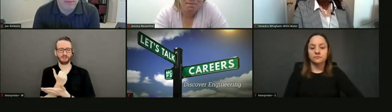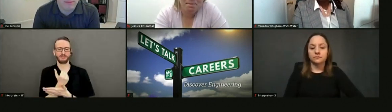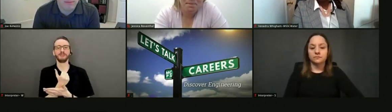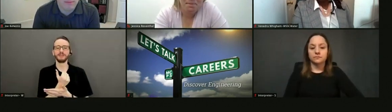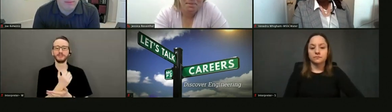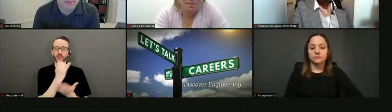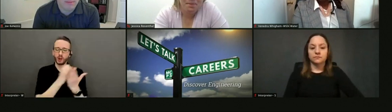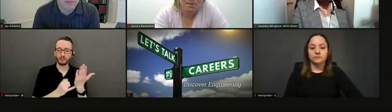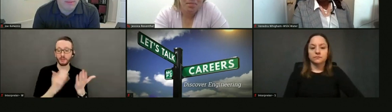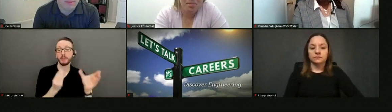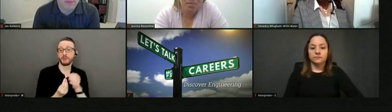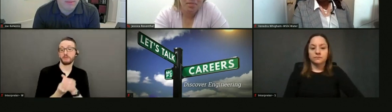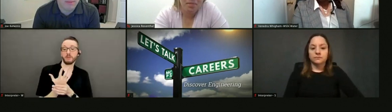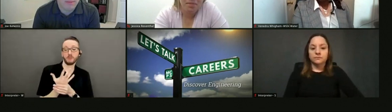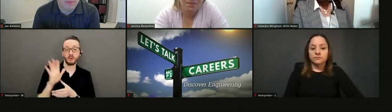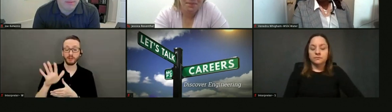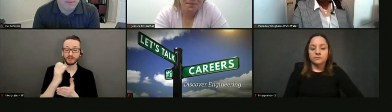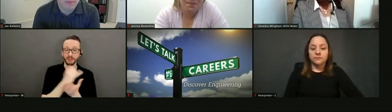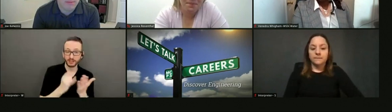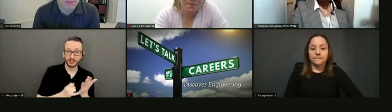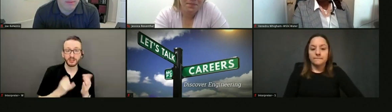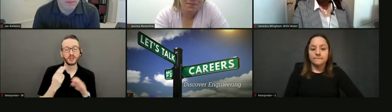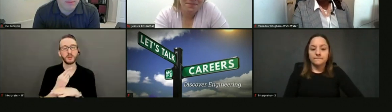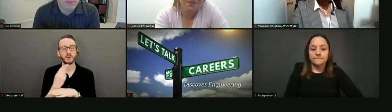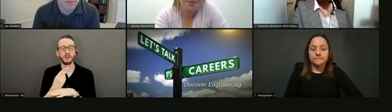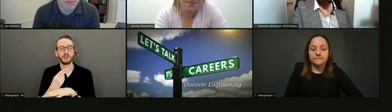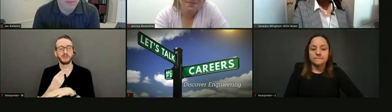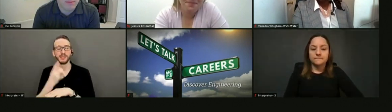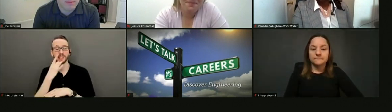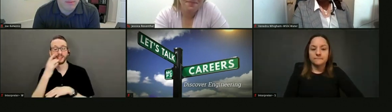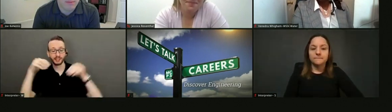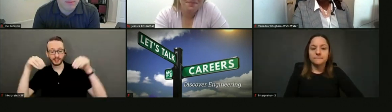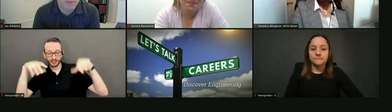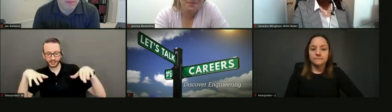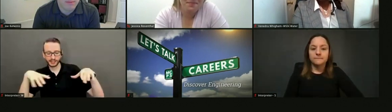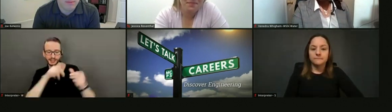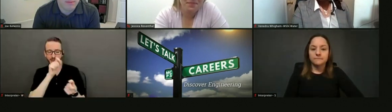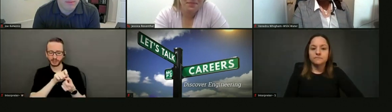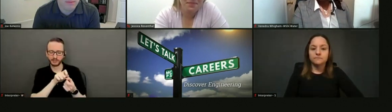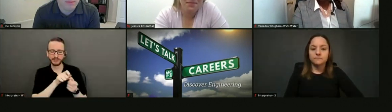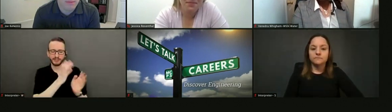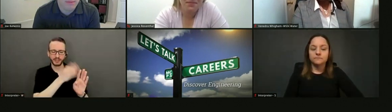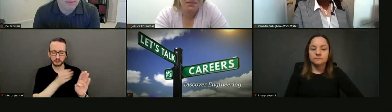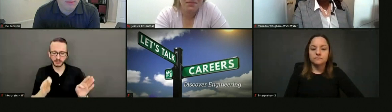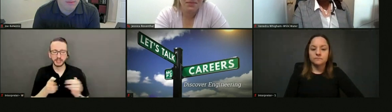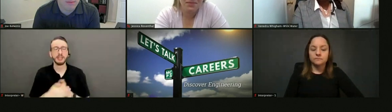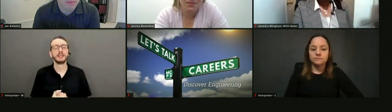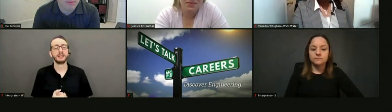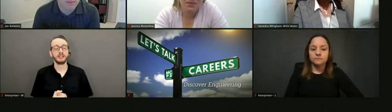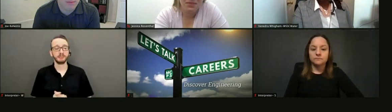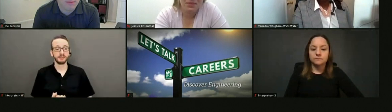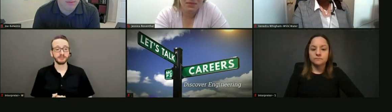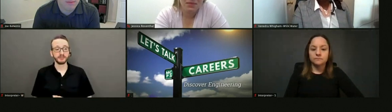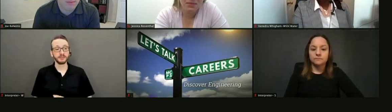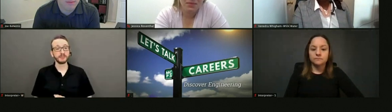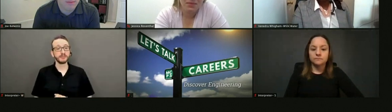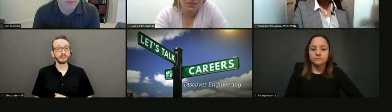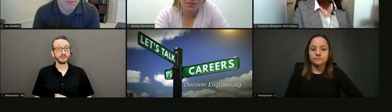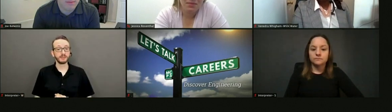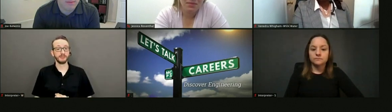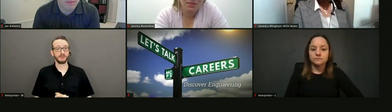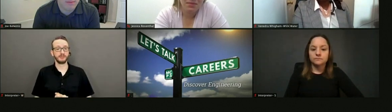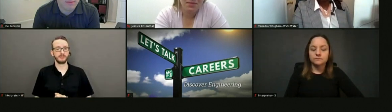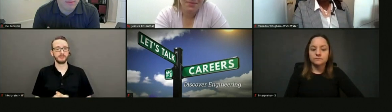they're growing the artwork or using fluorescence in a specific pattern. So there's this whole